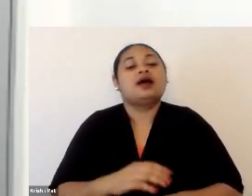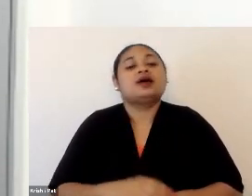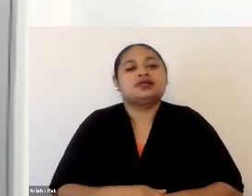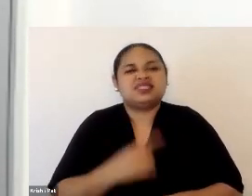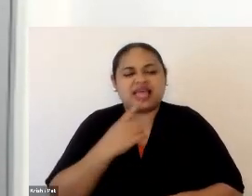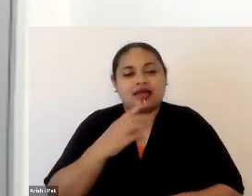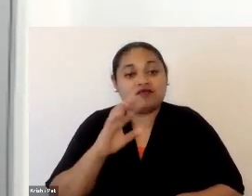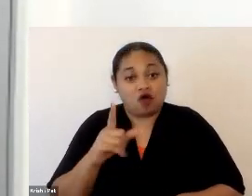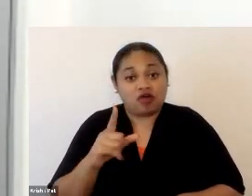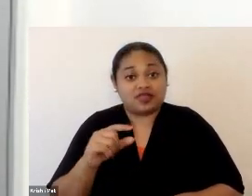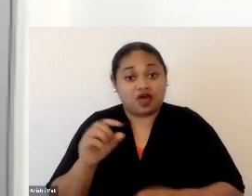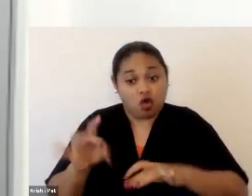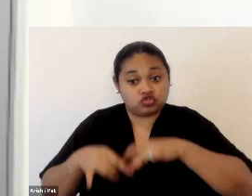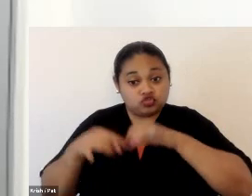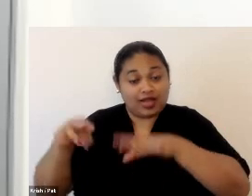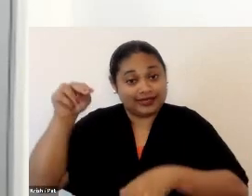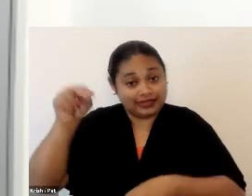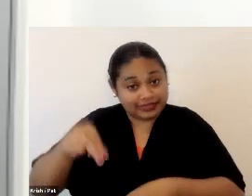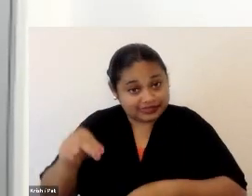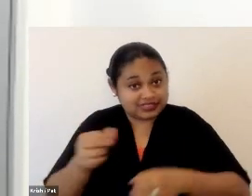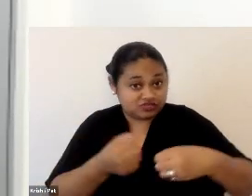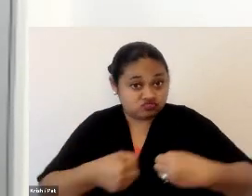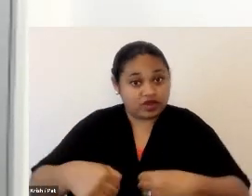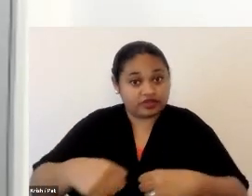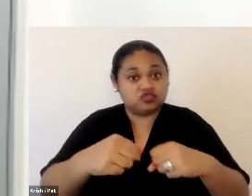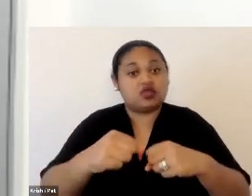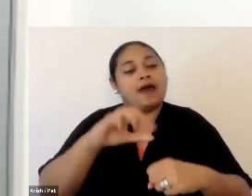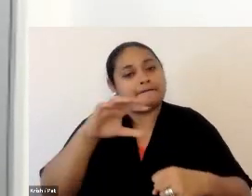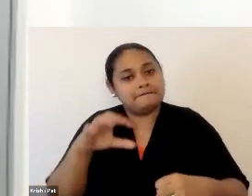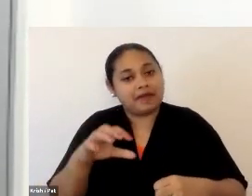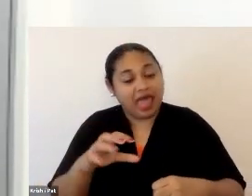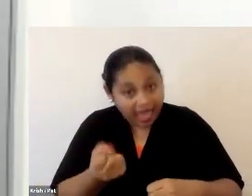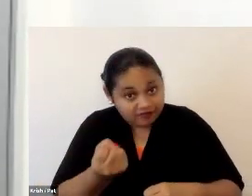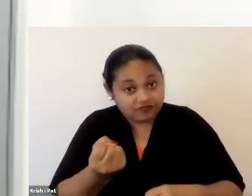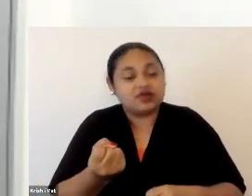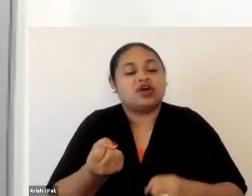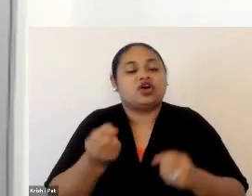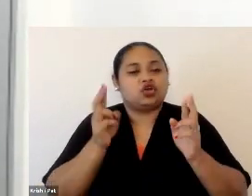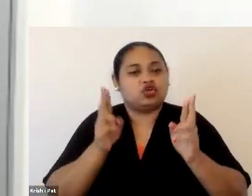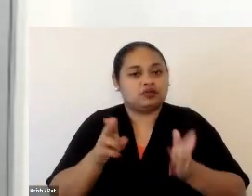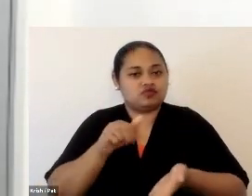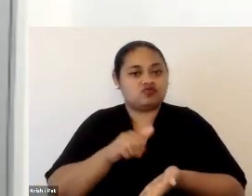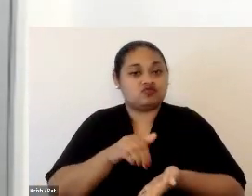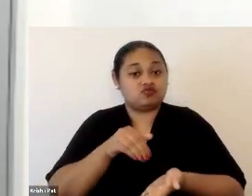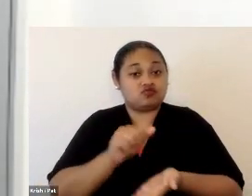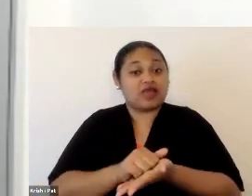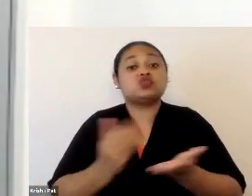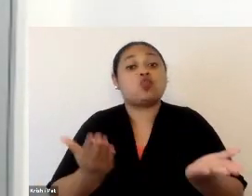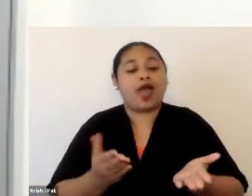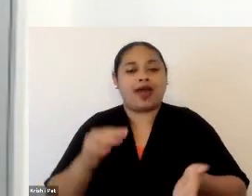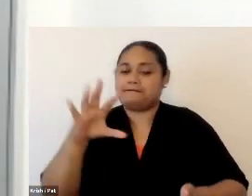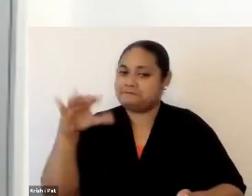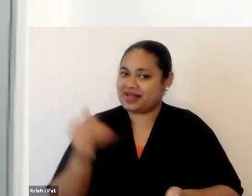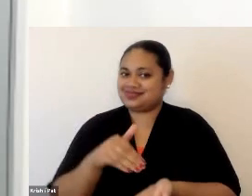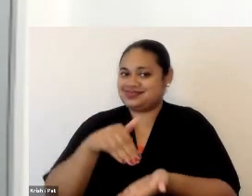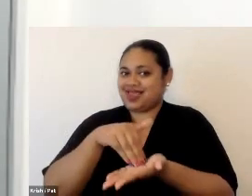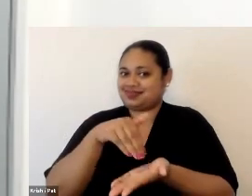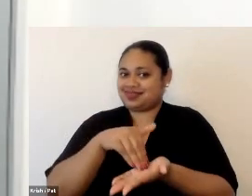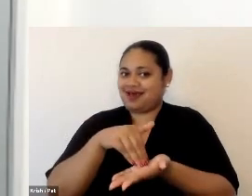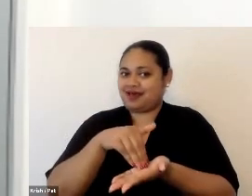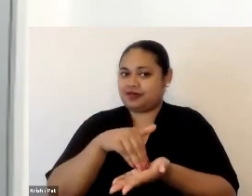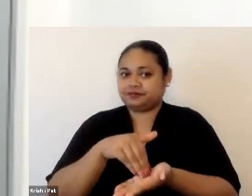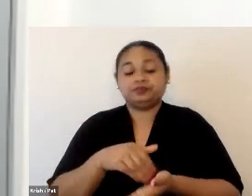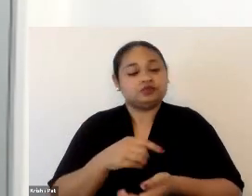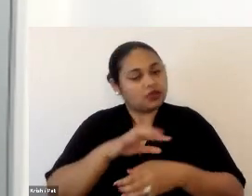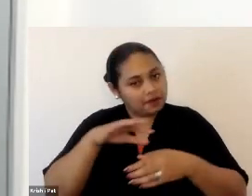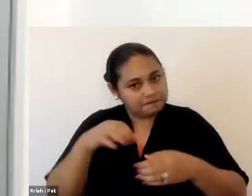that Australia needs a national strategy that has human rights at its centre. We need to set out